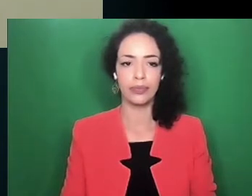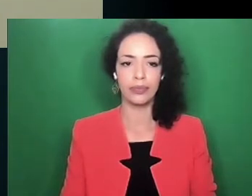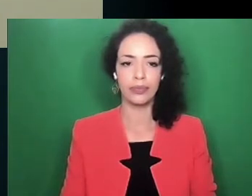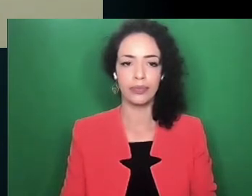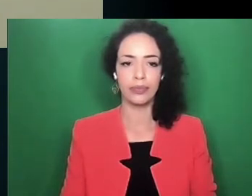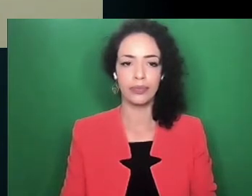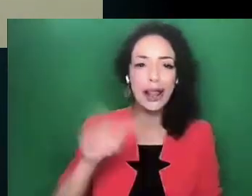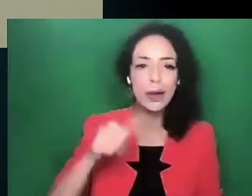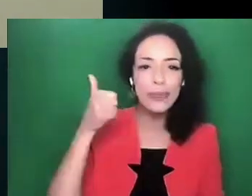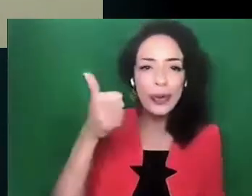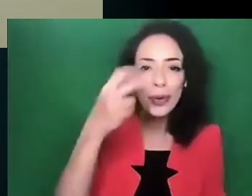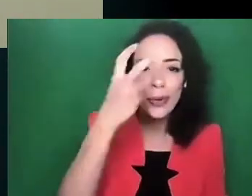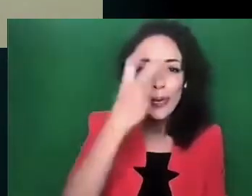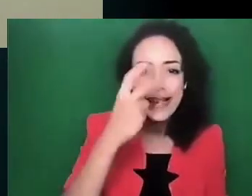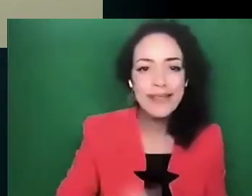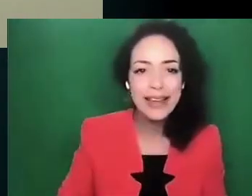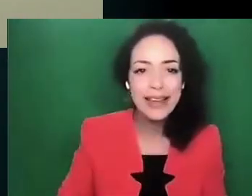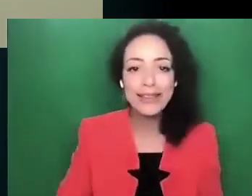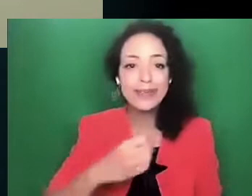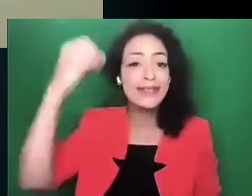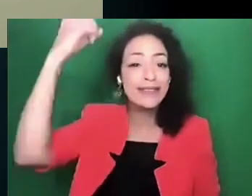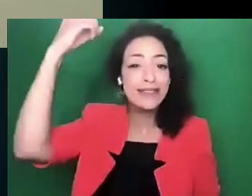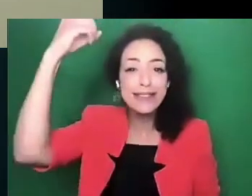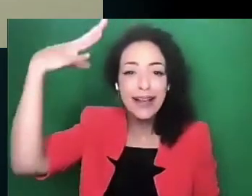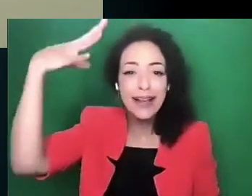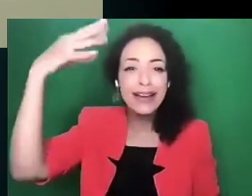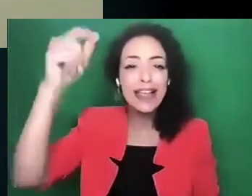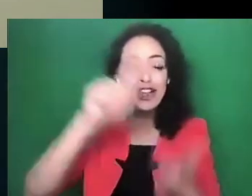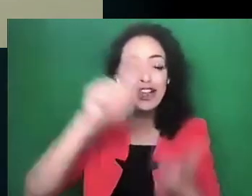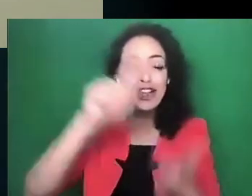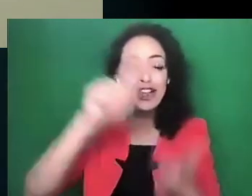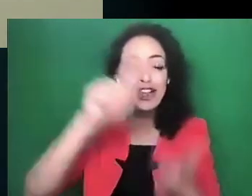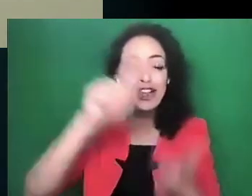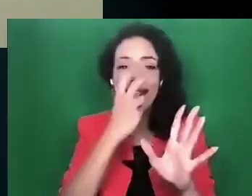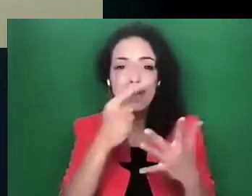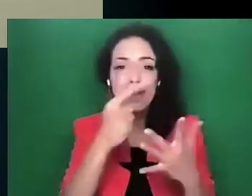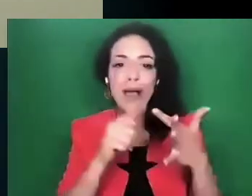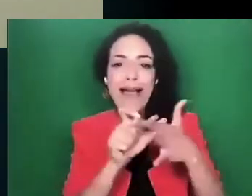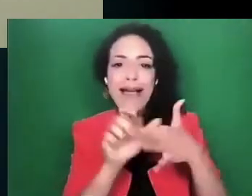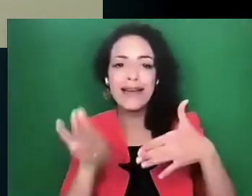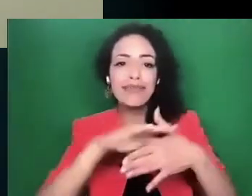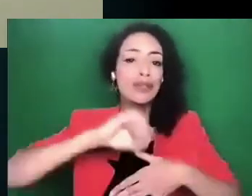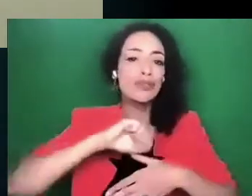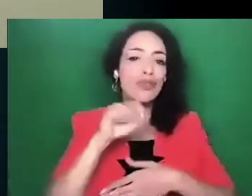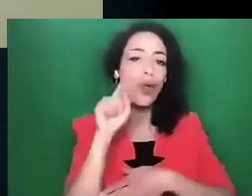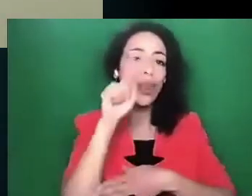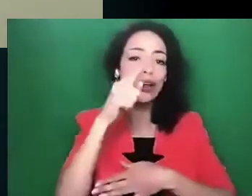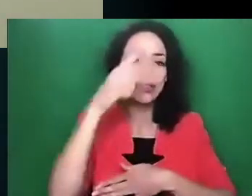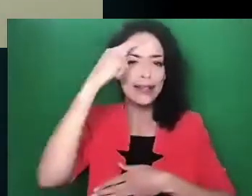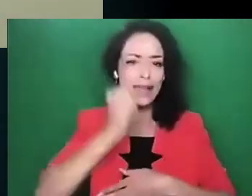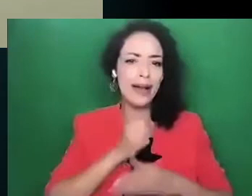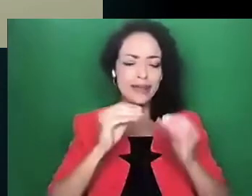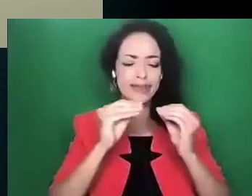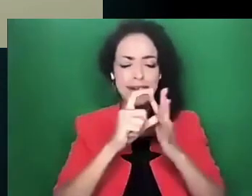Good evening on a sunny July evening from Edinburgh. I'm David Codling from the British Council. And welcome to the